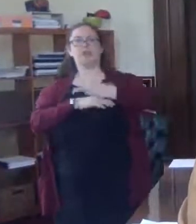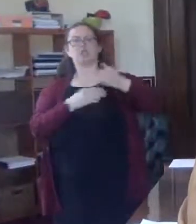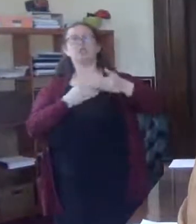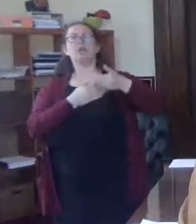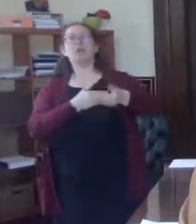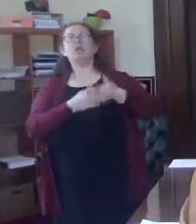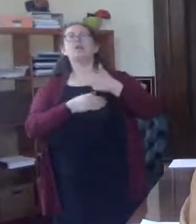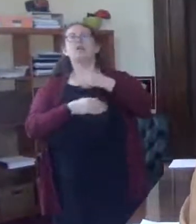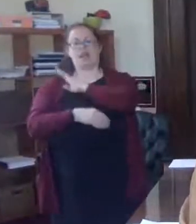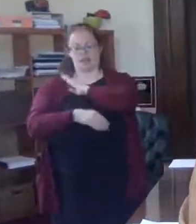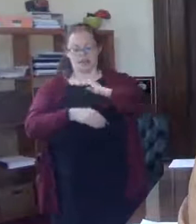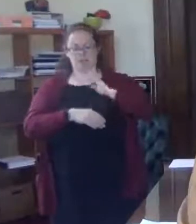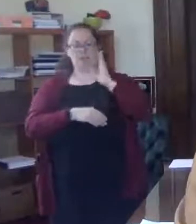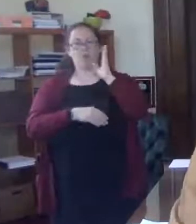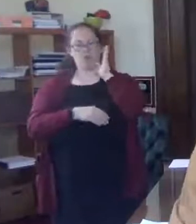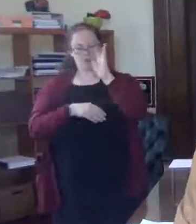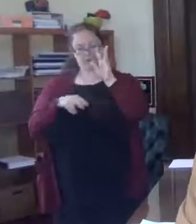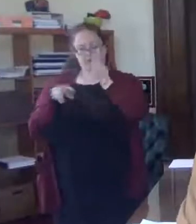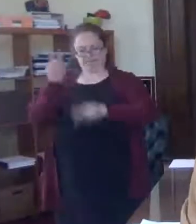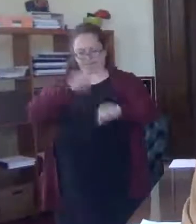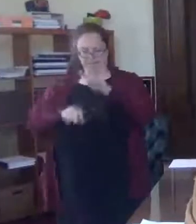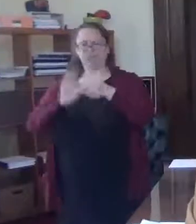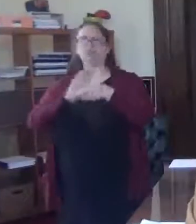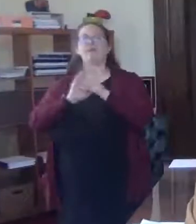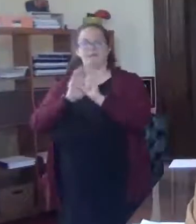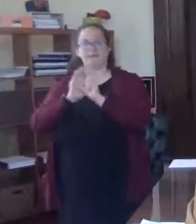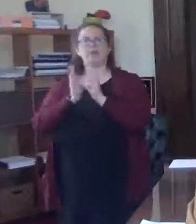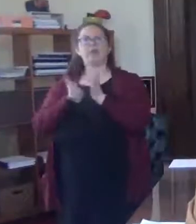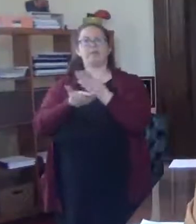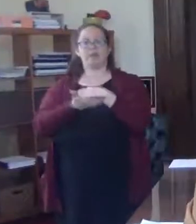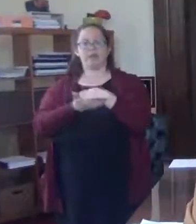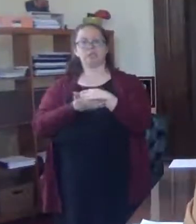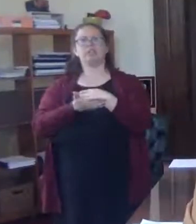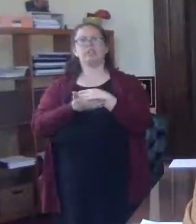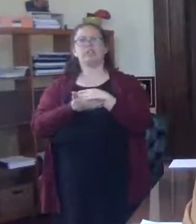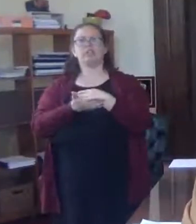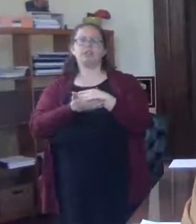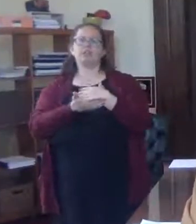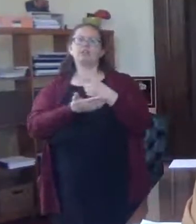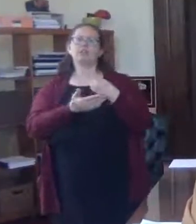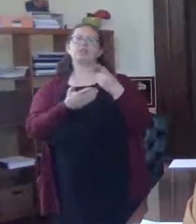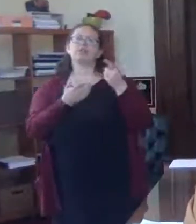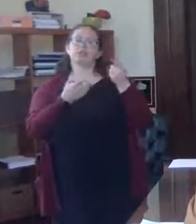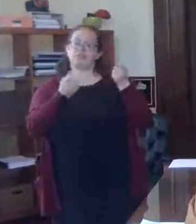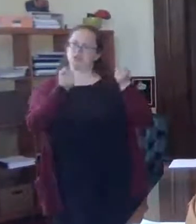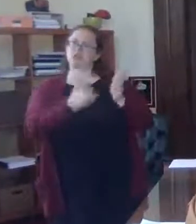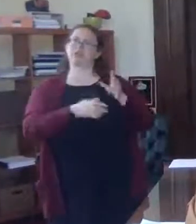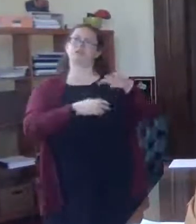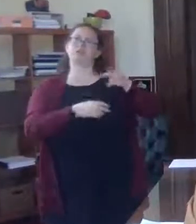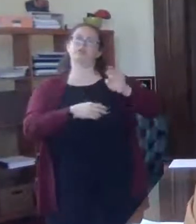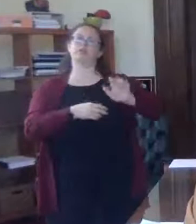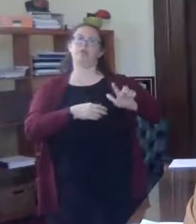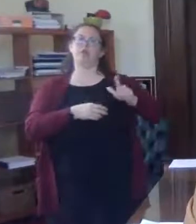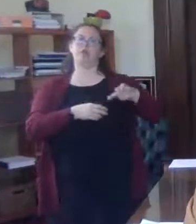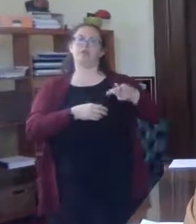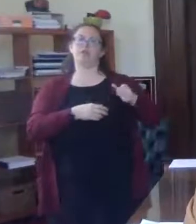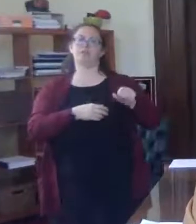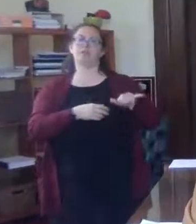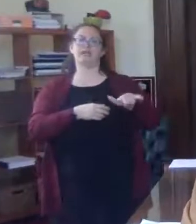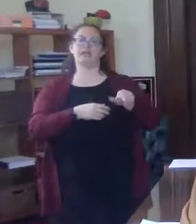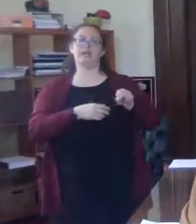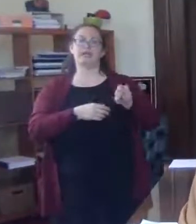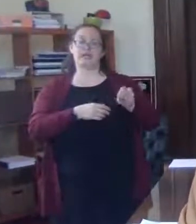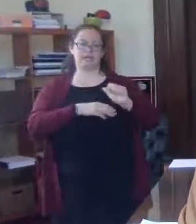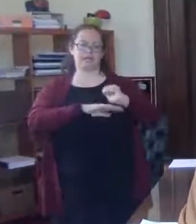be reviewing and considering the budget that our budget director, Paul Payne, has put together. And there are a lot of unknowns at